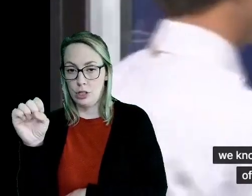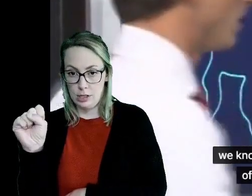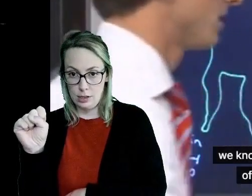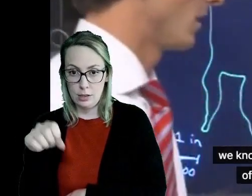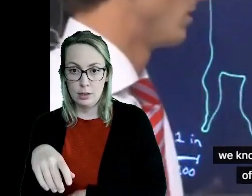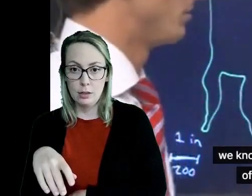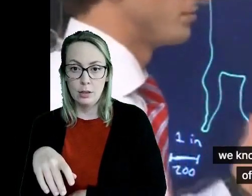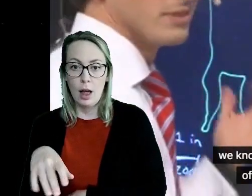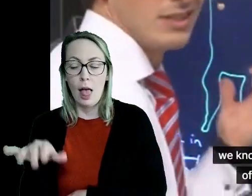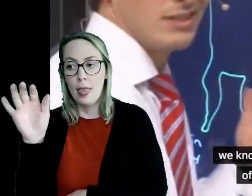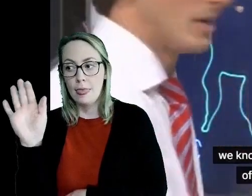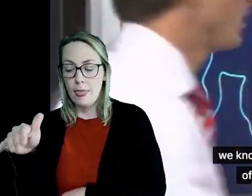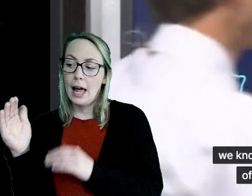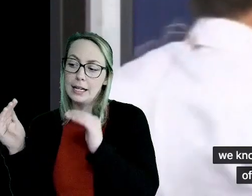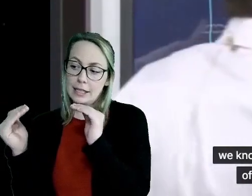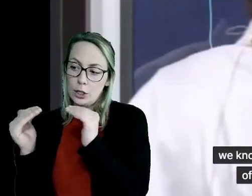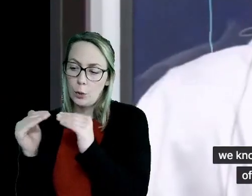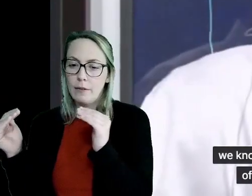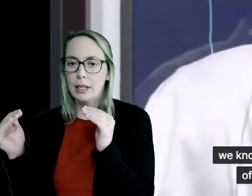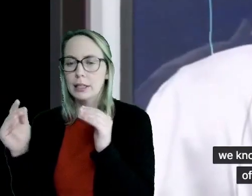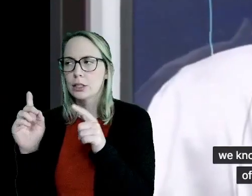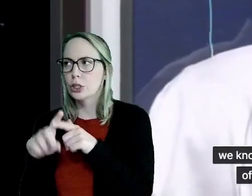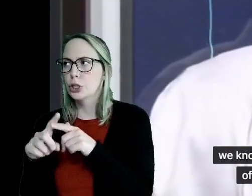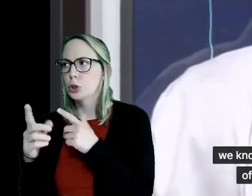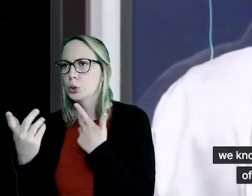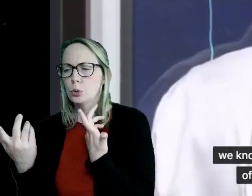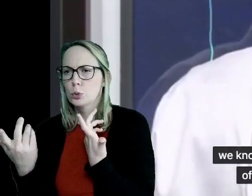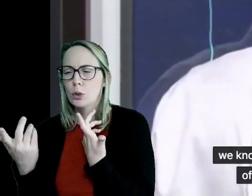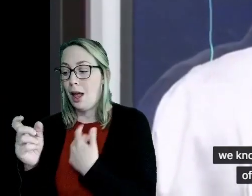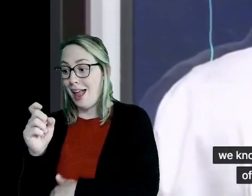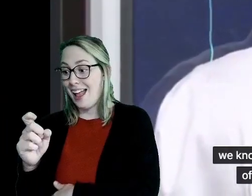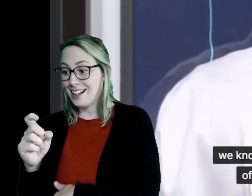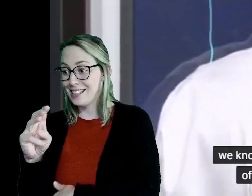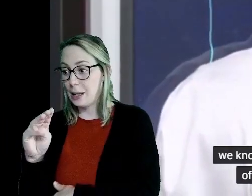is the equivalent of, I don't know, X miles.